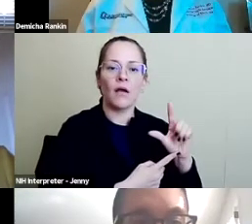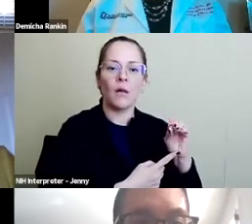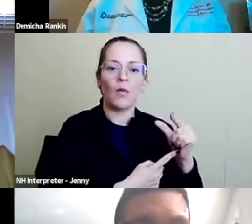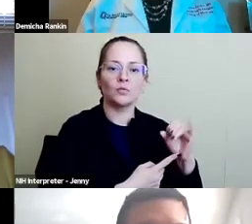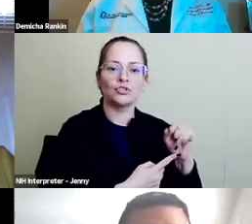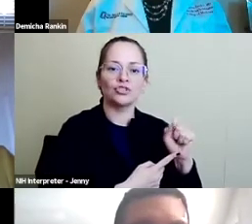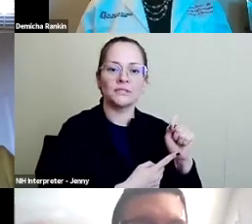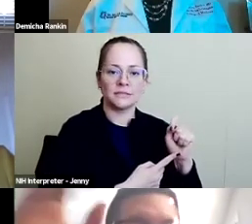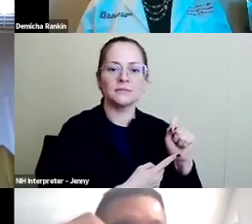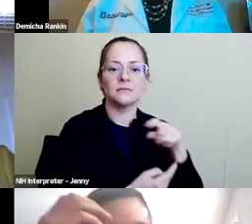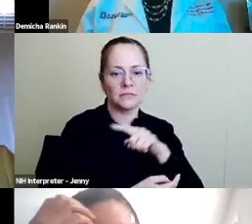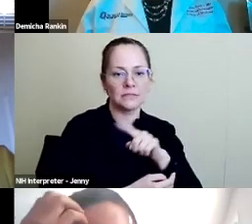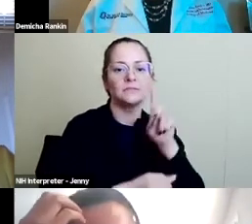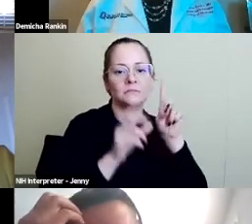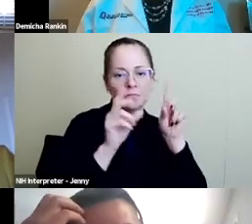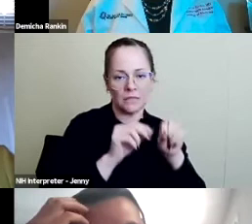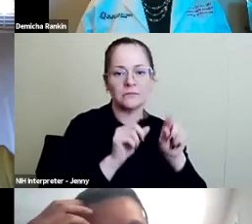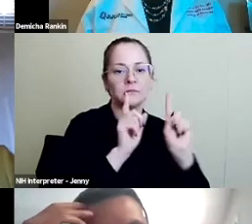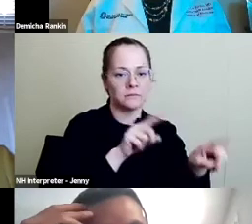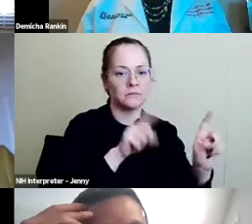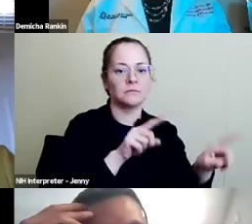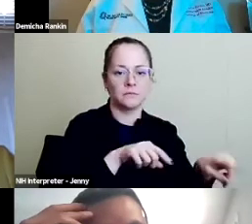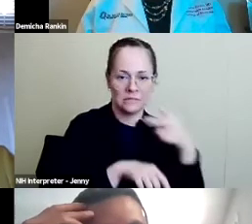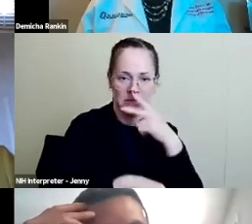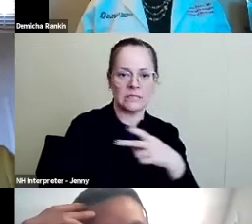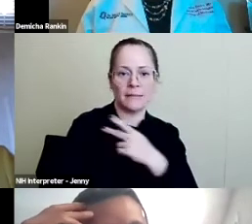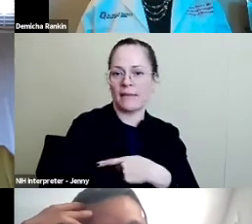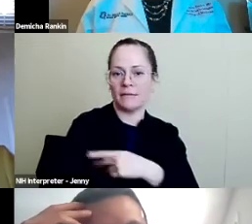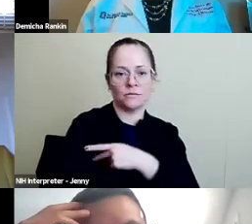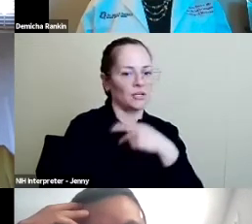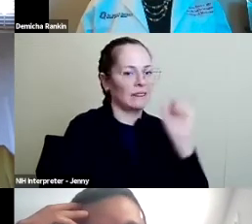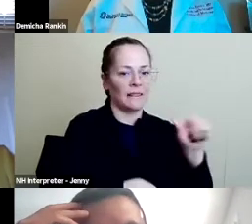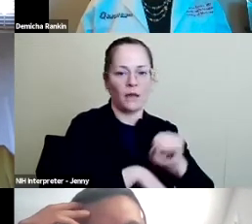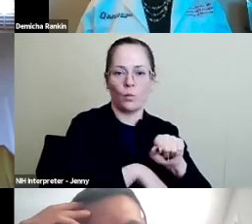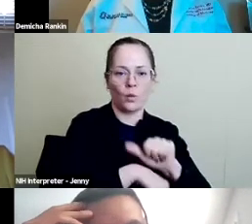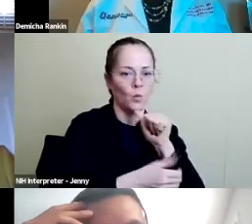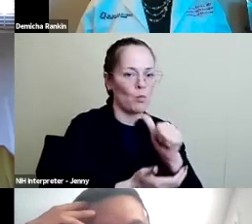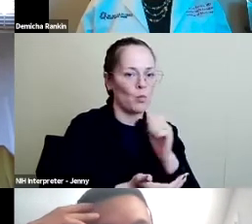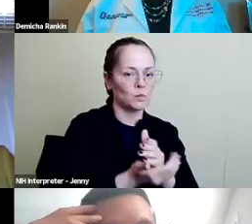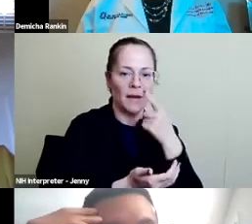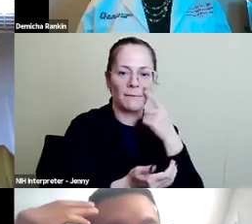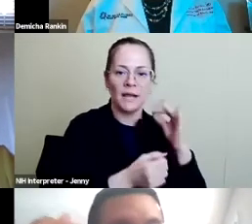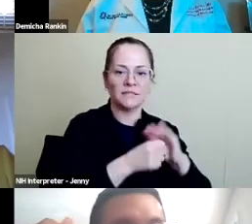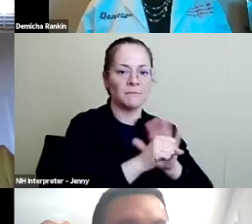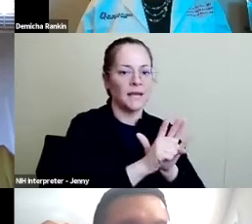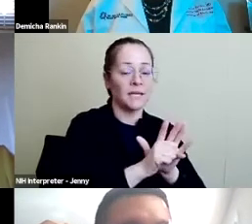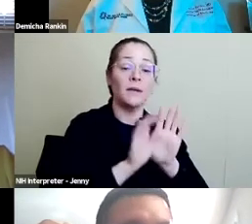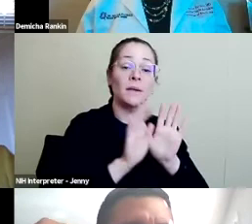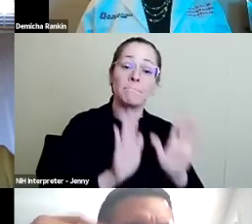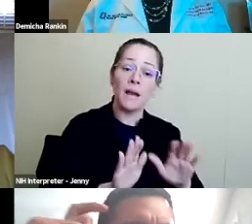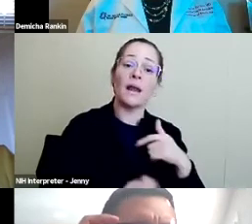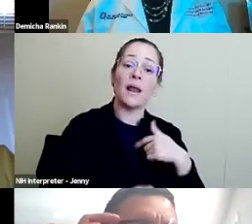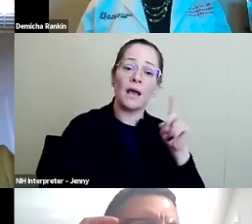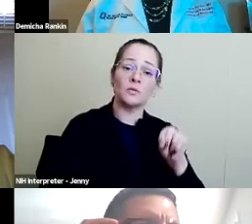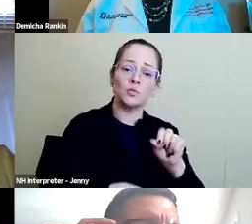and that kind of work doesn't necessarily stop given the pandemic. That said, you know, I work in